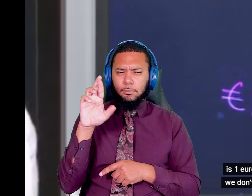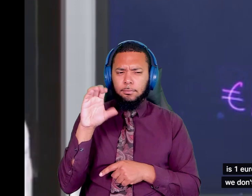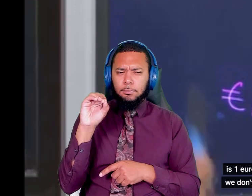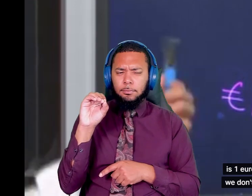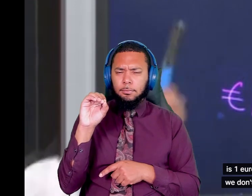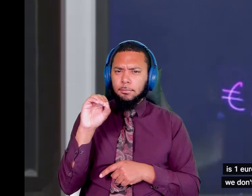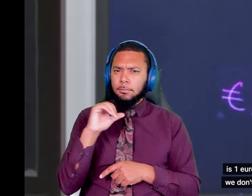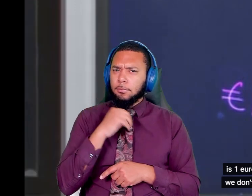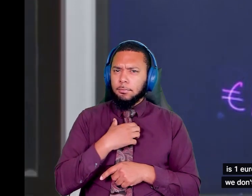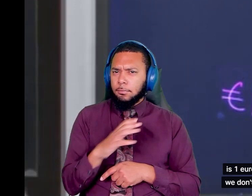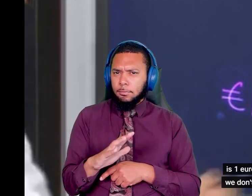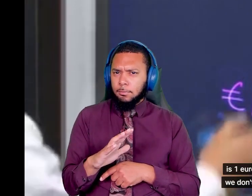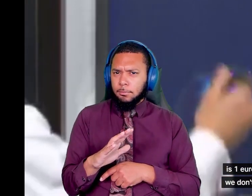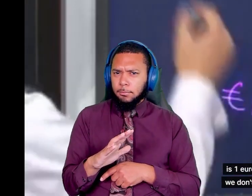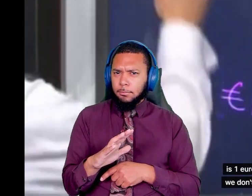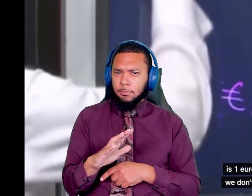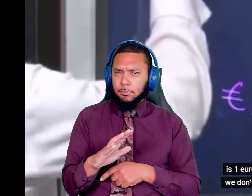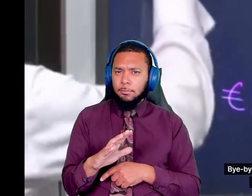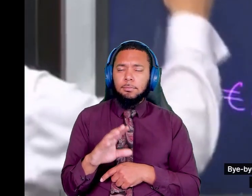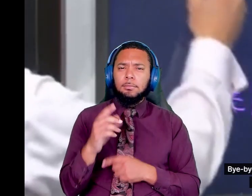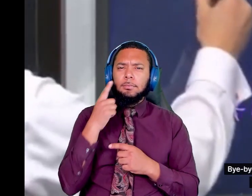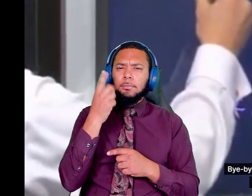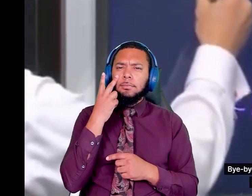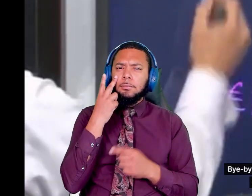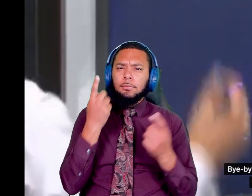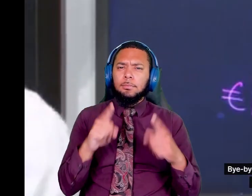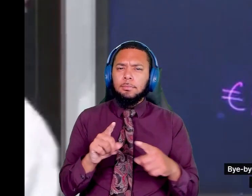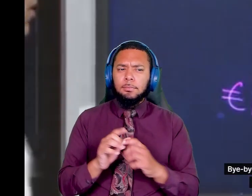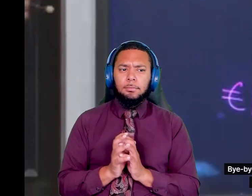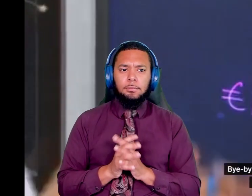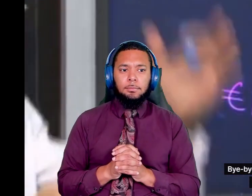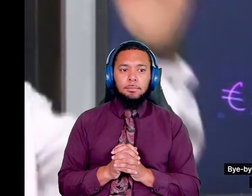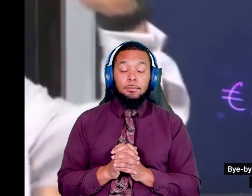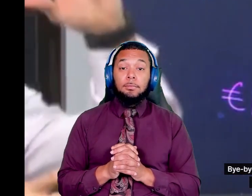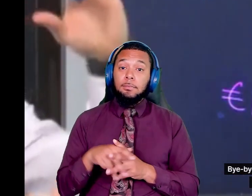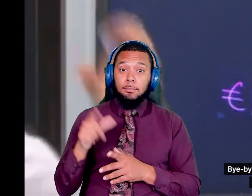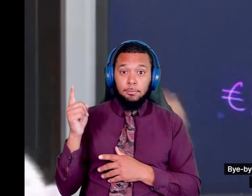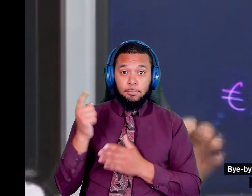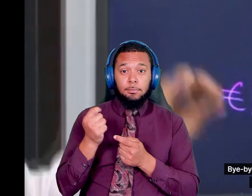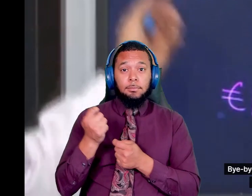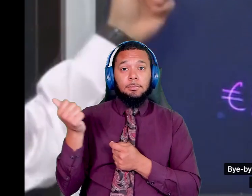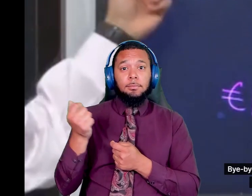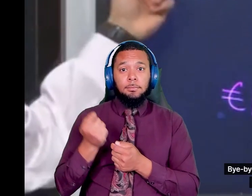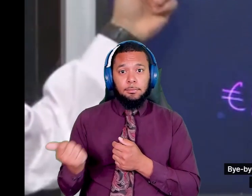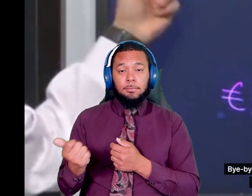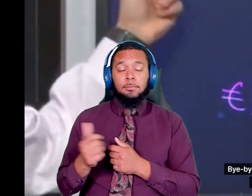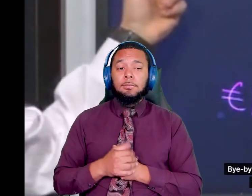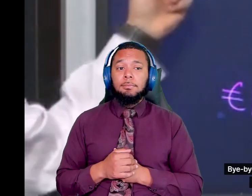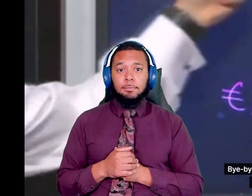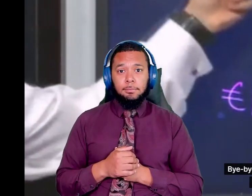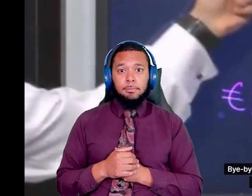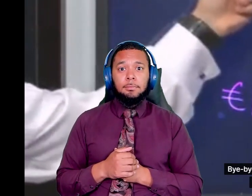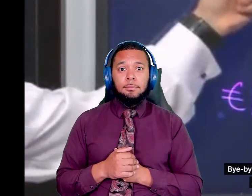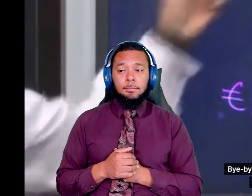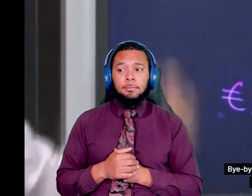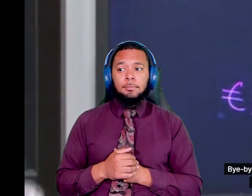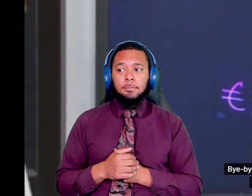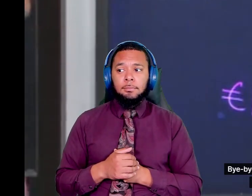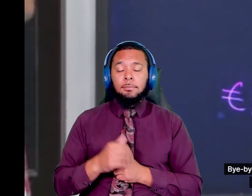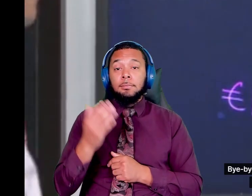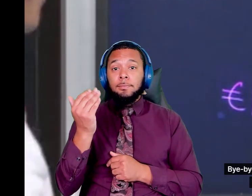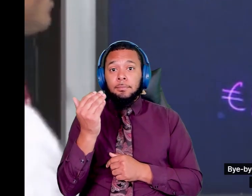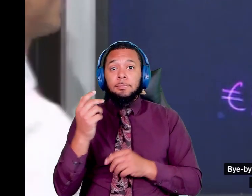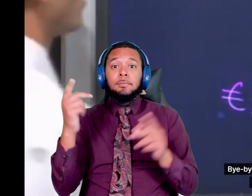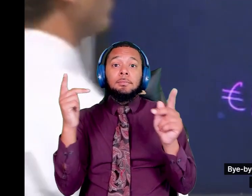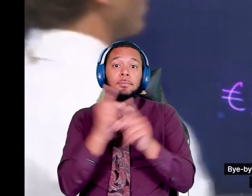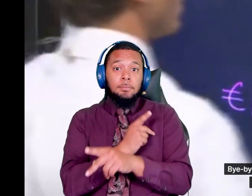don't necessarily want to see anymore. Bye-bye. Euros and euros cancel out. 15 times